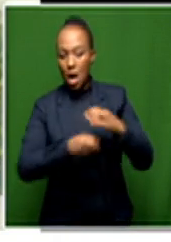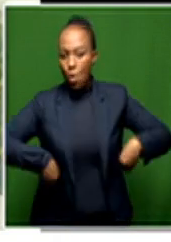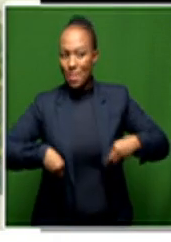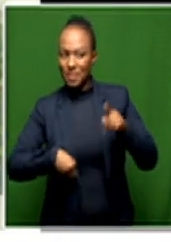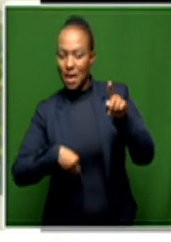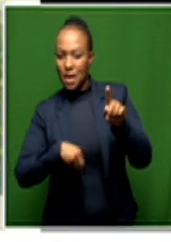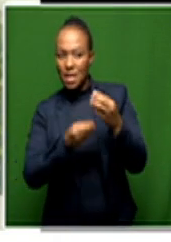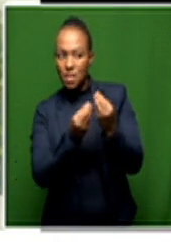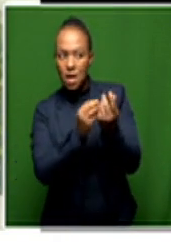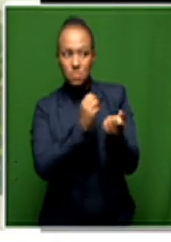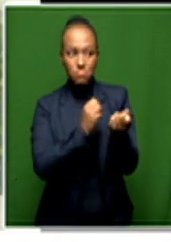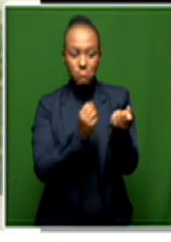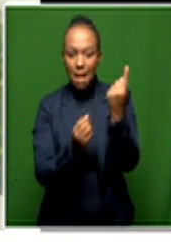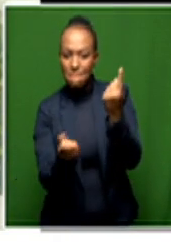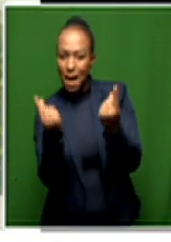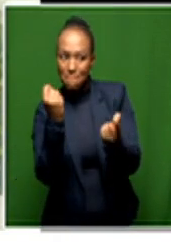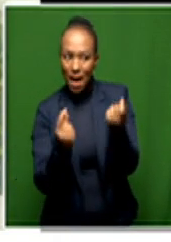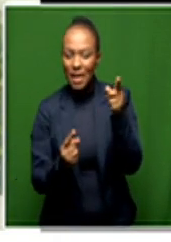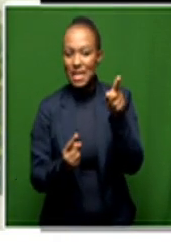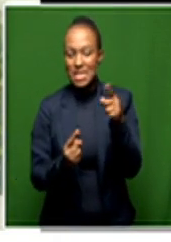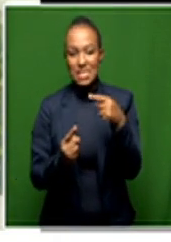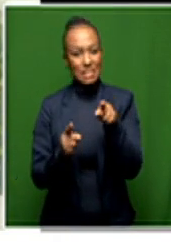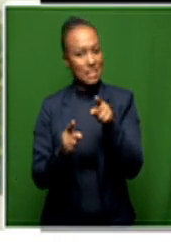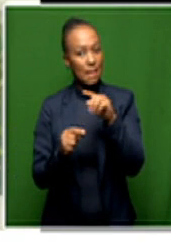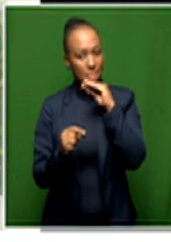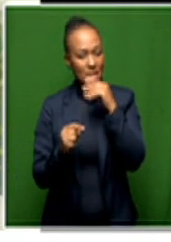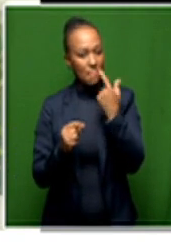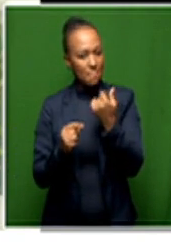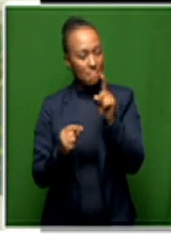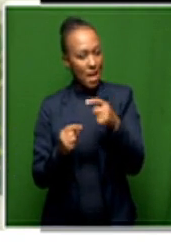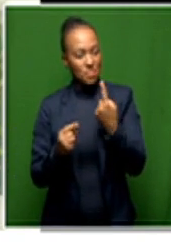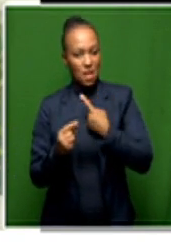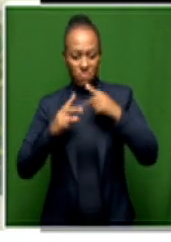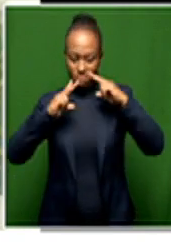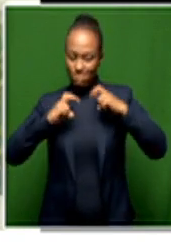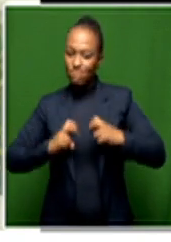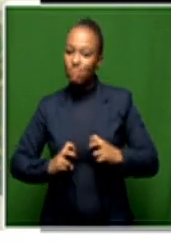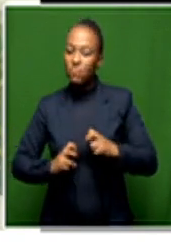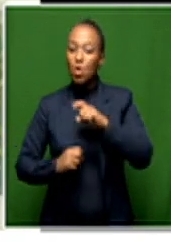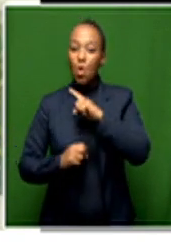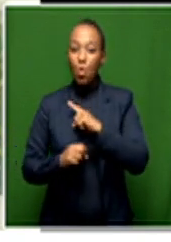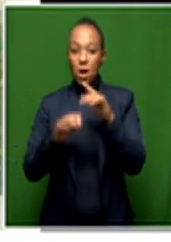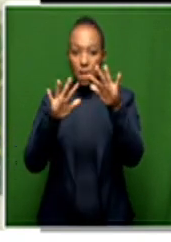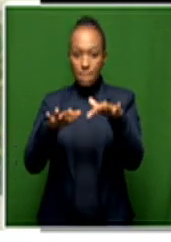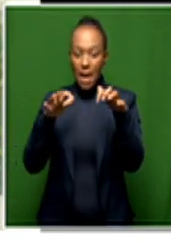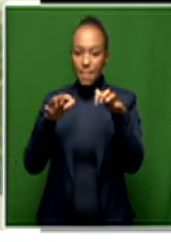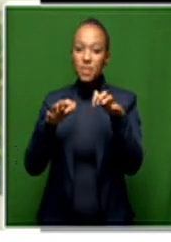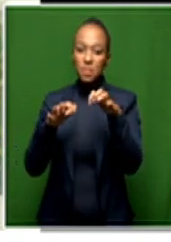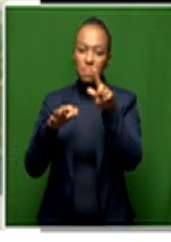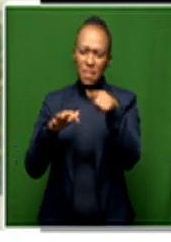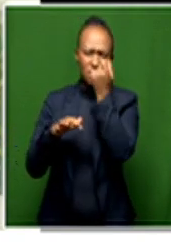course, I think Parliament itself fully understands that the public is not